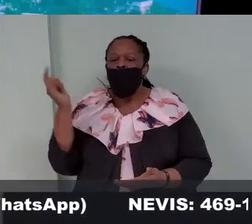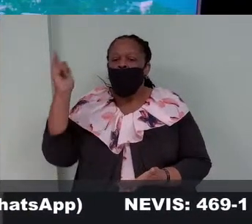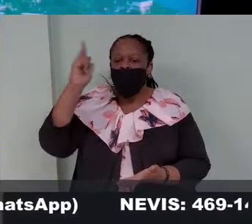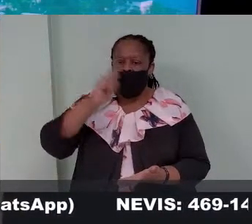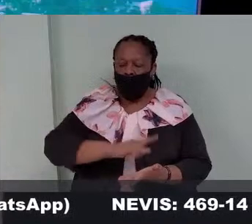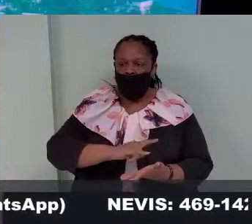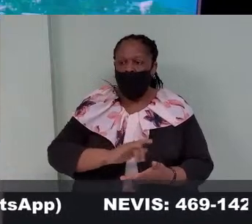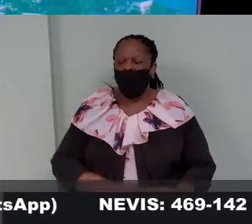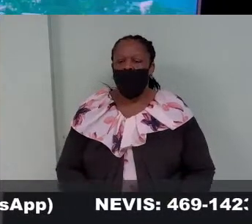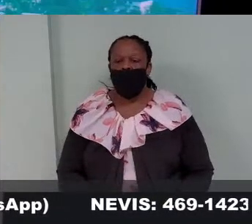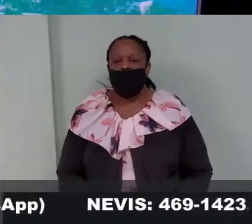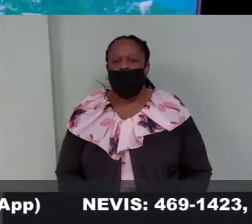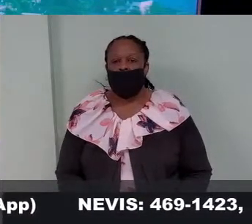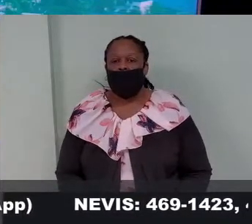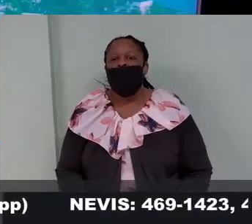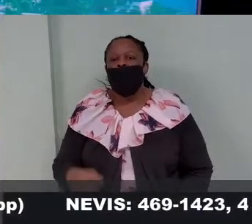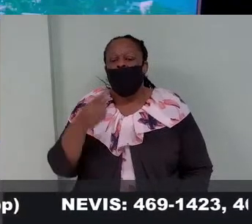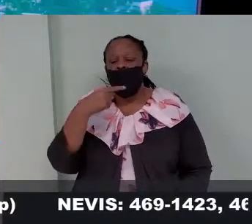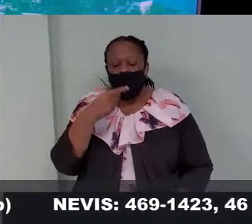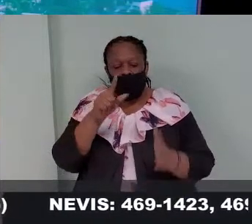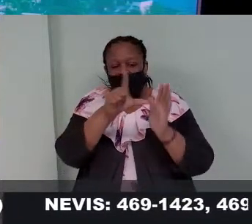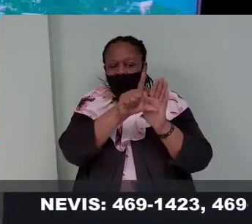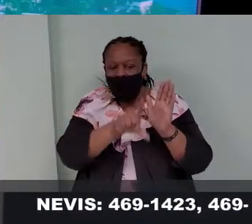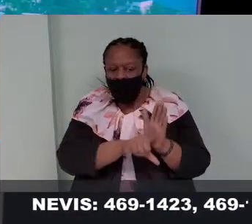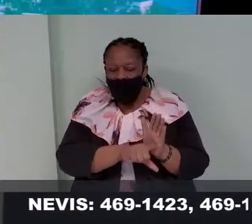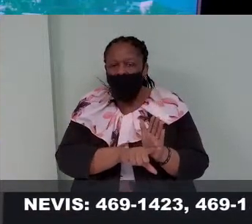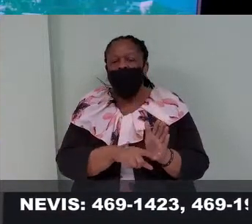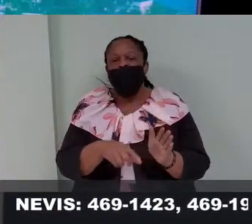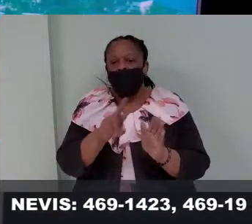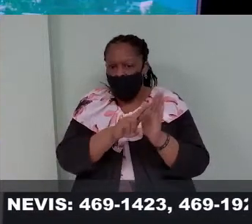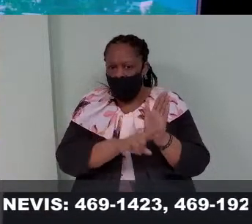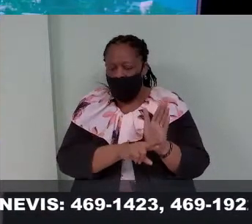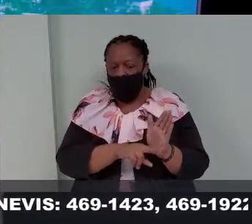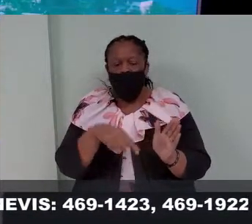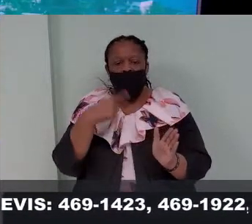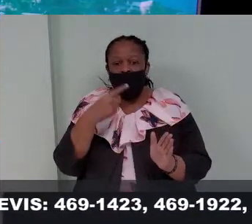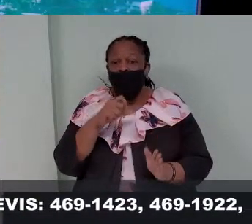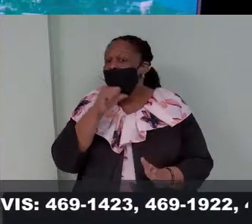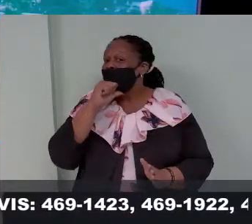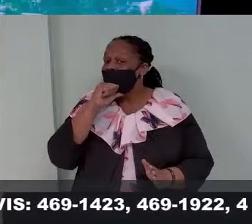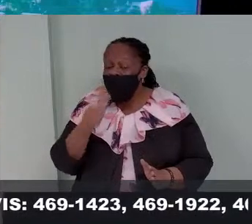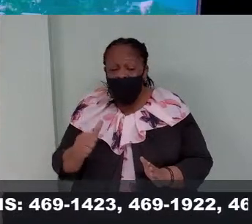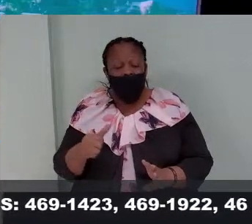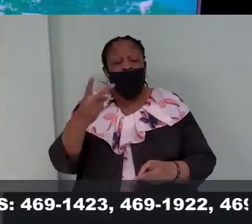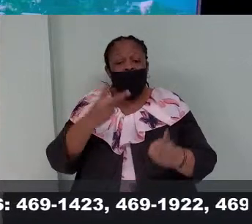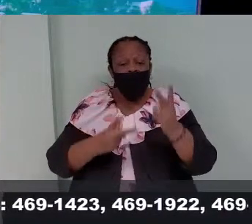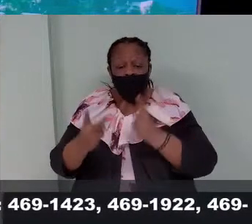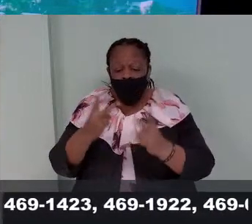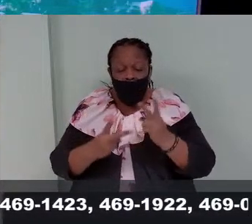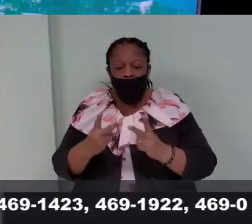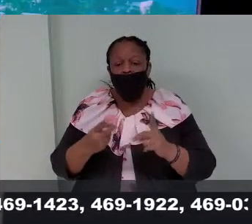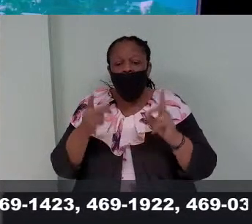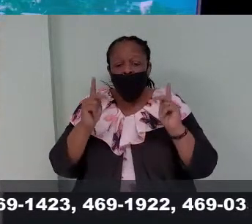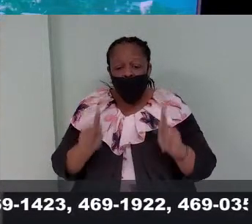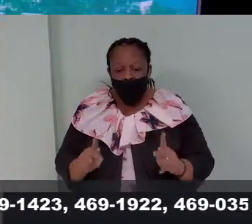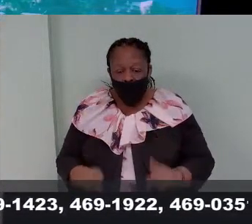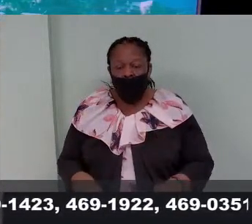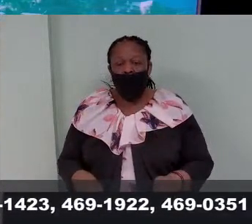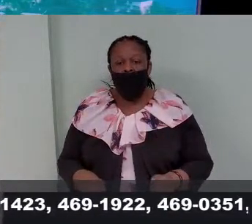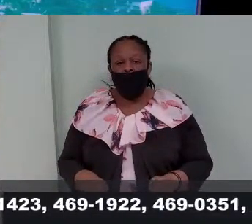Regulation 14 of the Emergency Powers Regulation provides no person shall visit or be permitted to